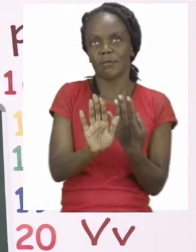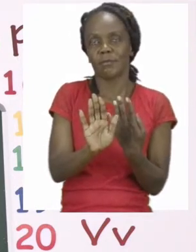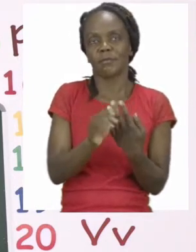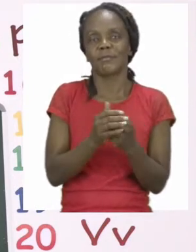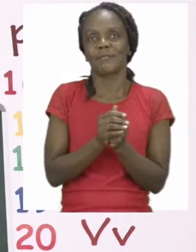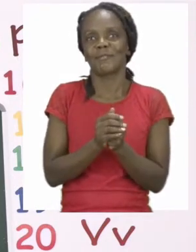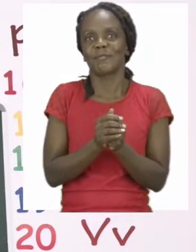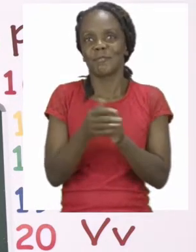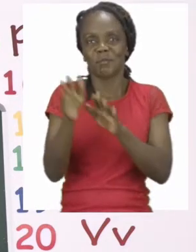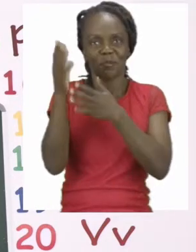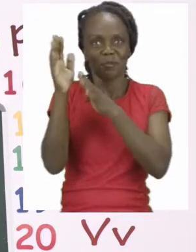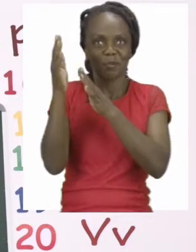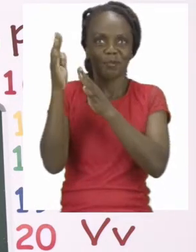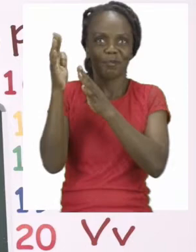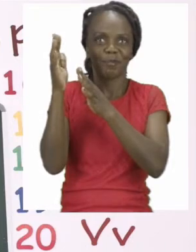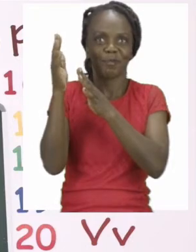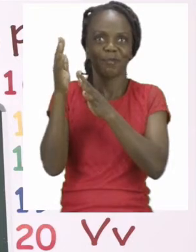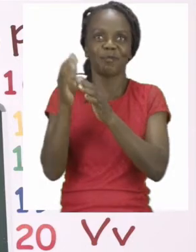away.